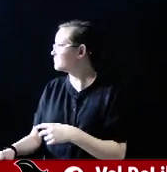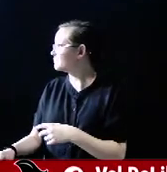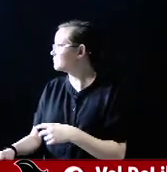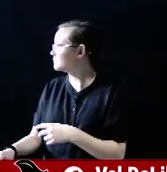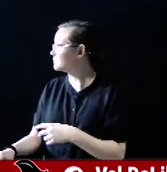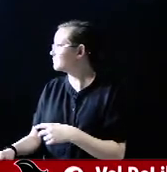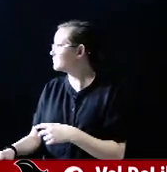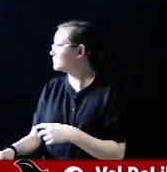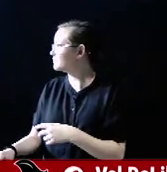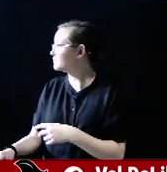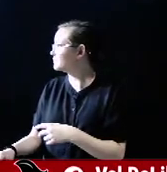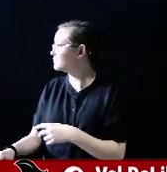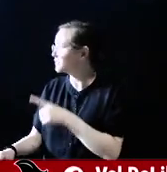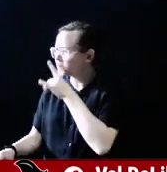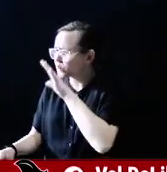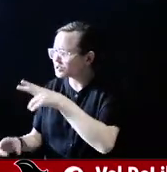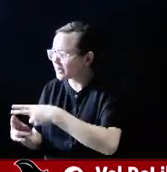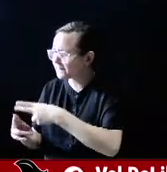Jeremy.